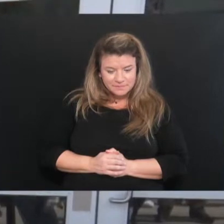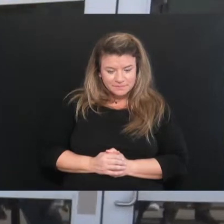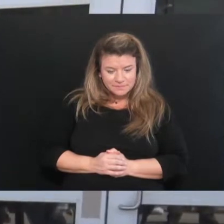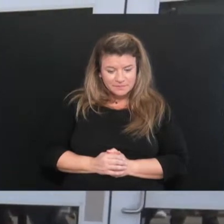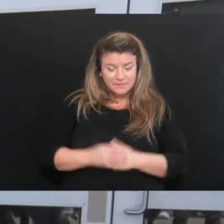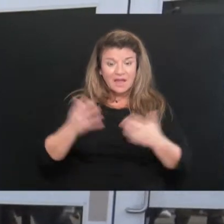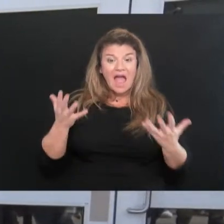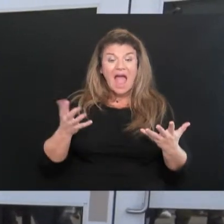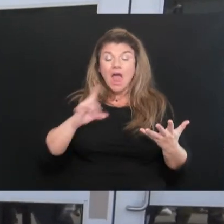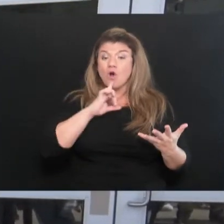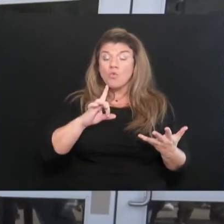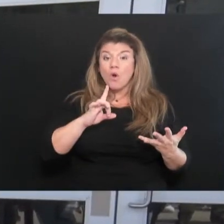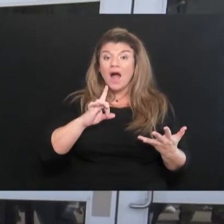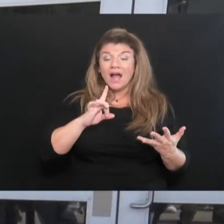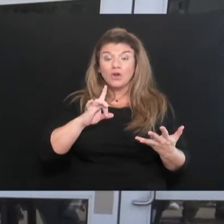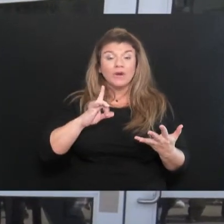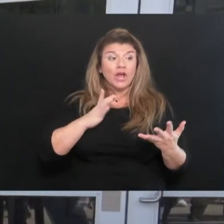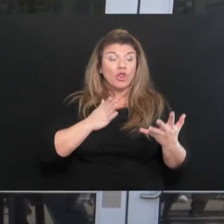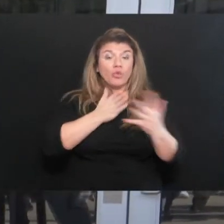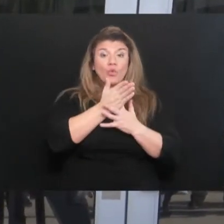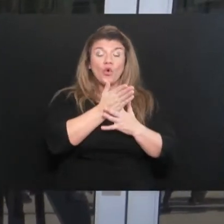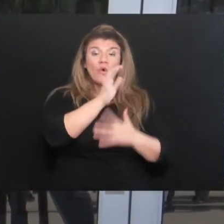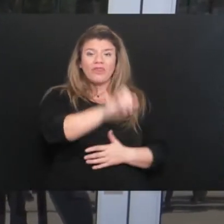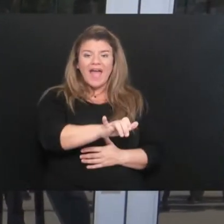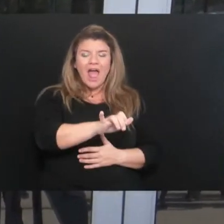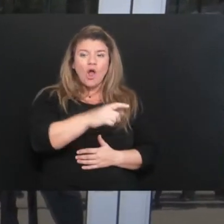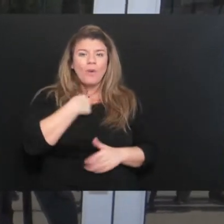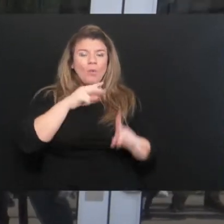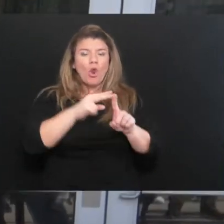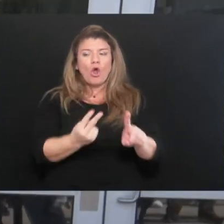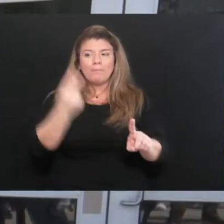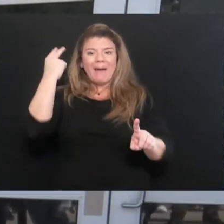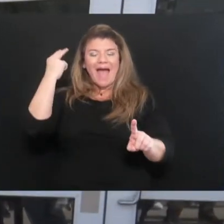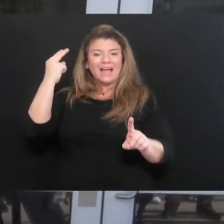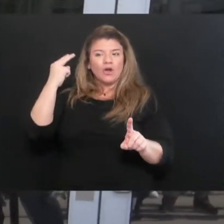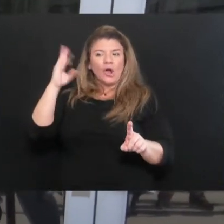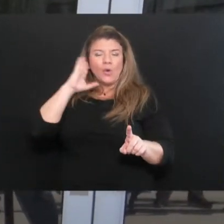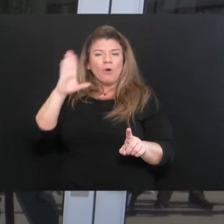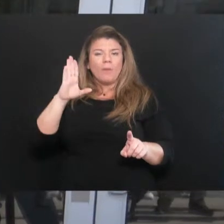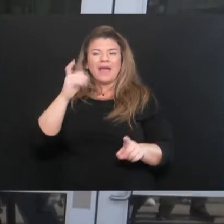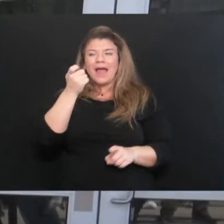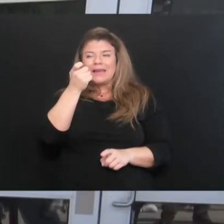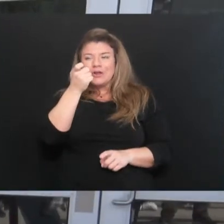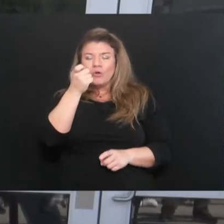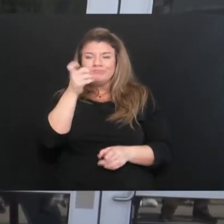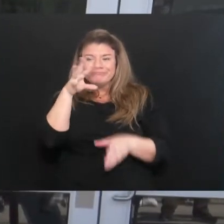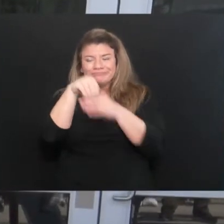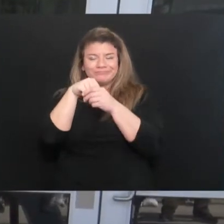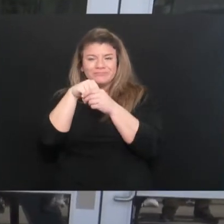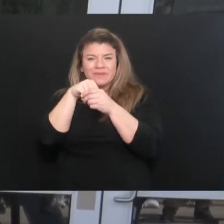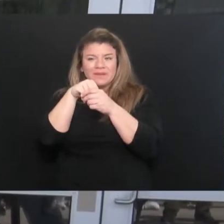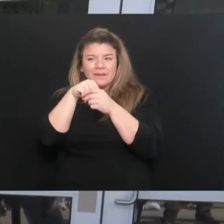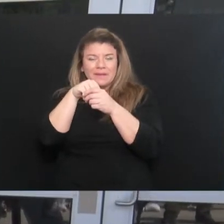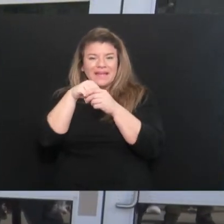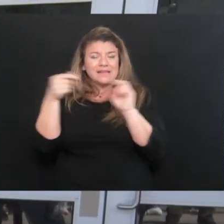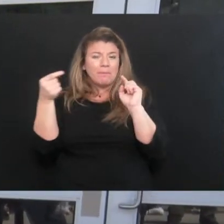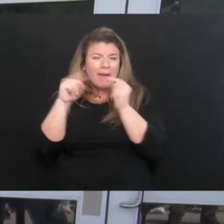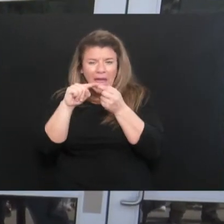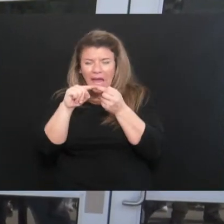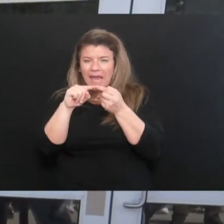And we're going to get through this, and we're going to look back on it, and it's just going to be a little blemish. It's a pain.